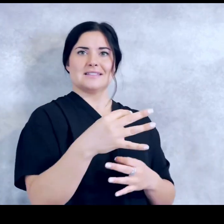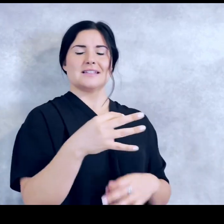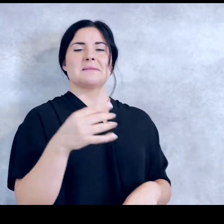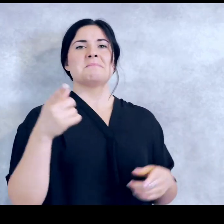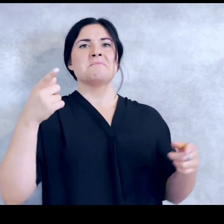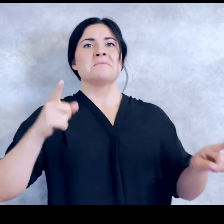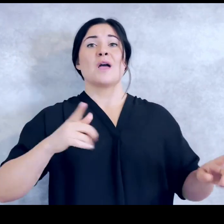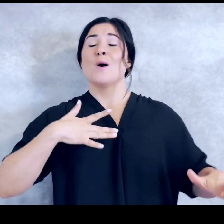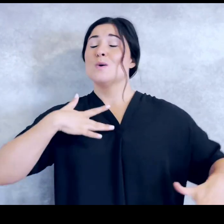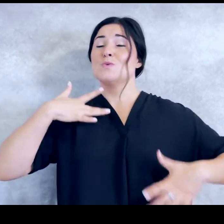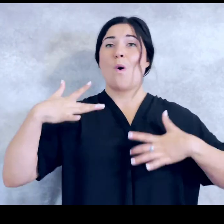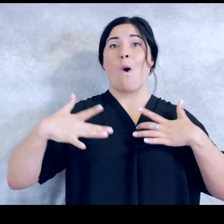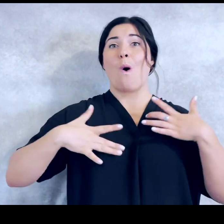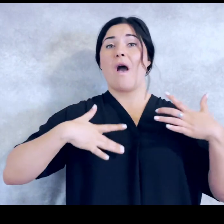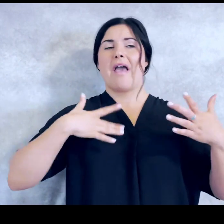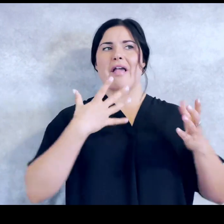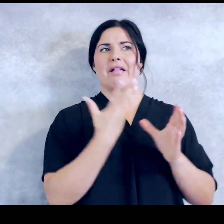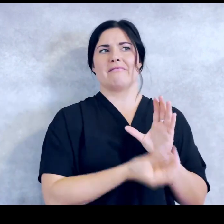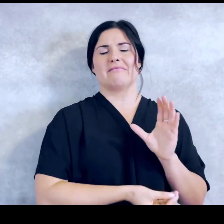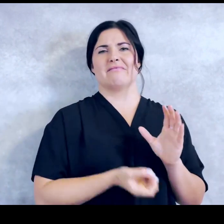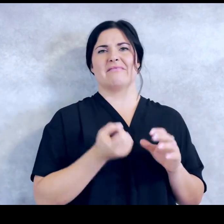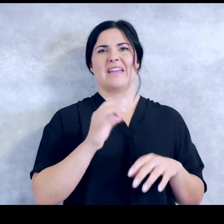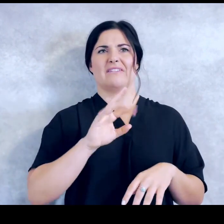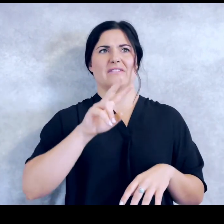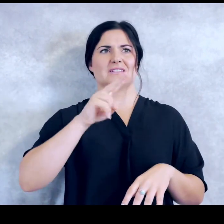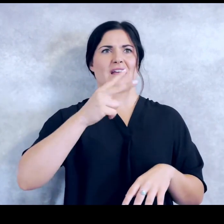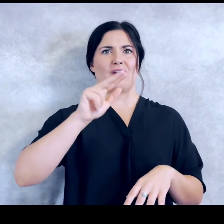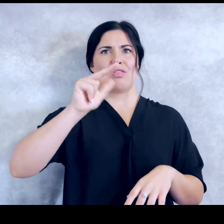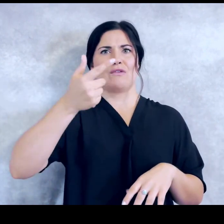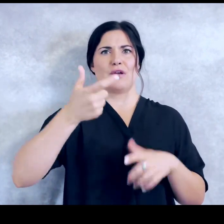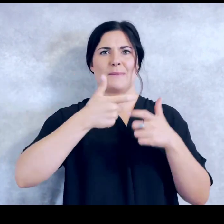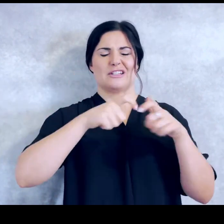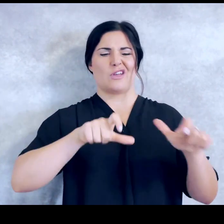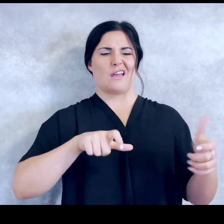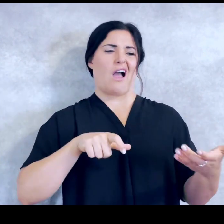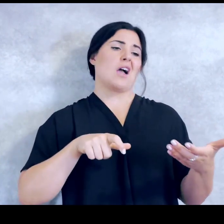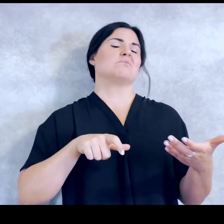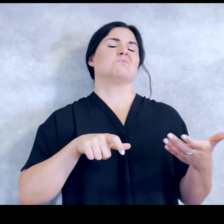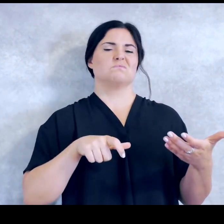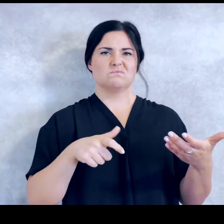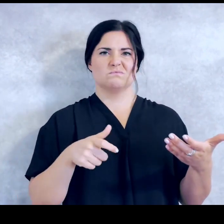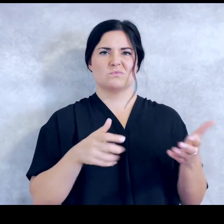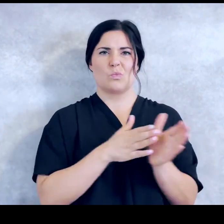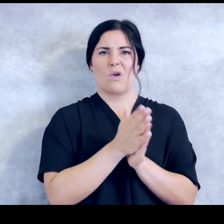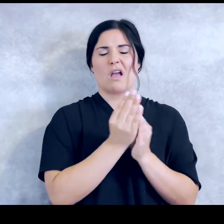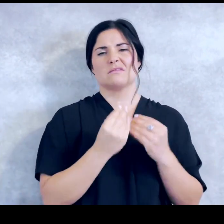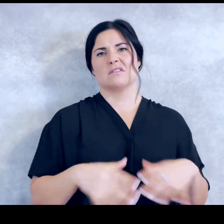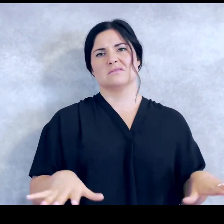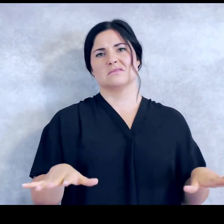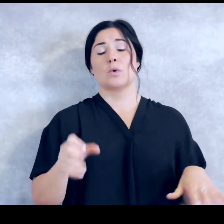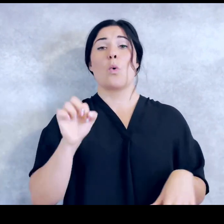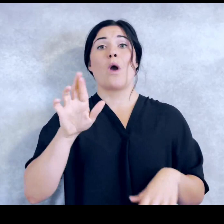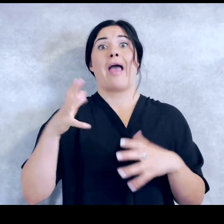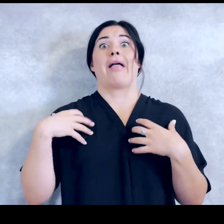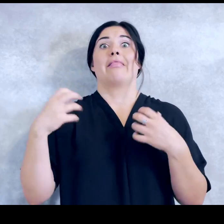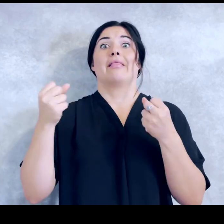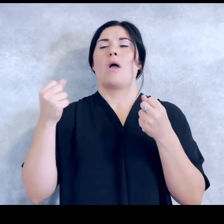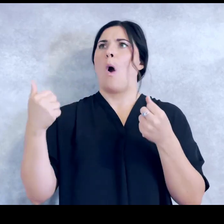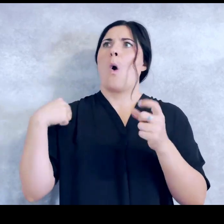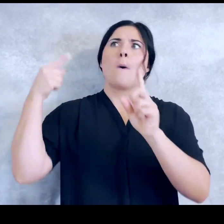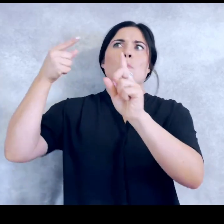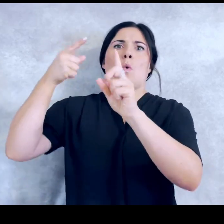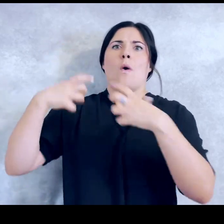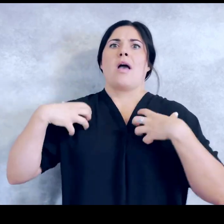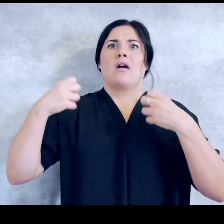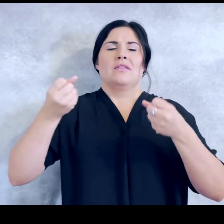fact, you're going to lose all joy in this job the second you get that first, second, third paycheck. Or maybe it's your health and you've